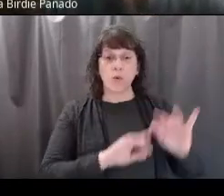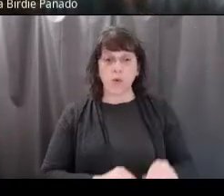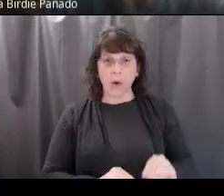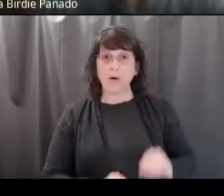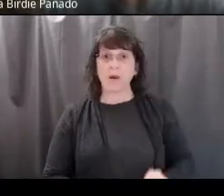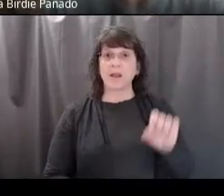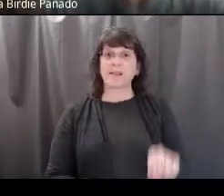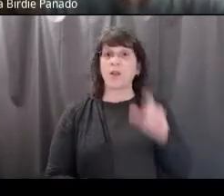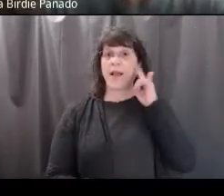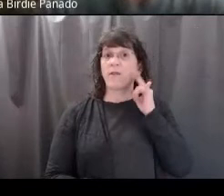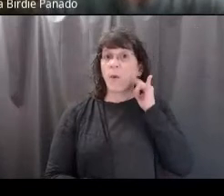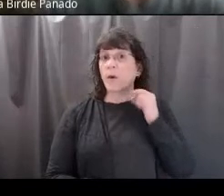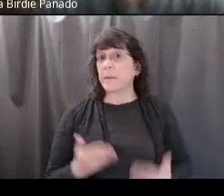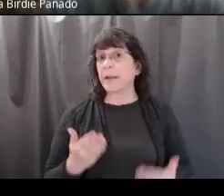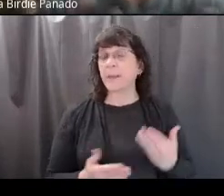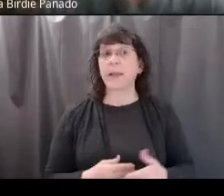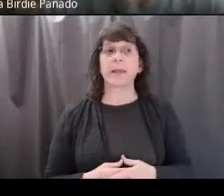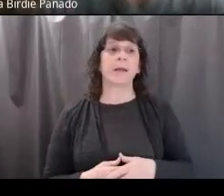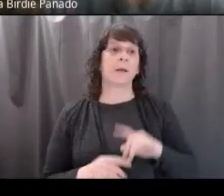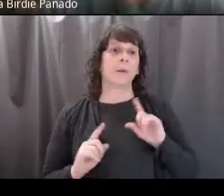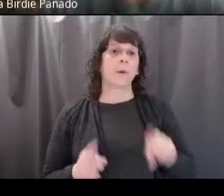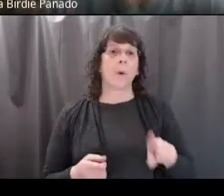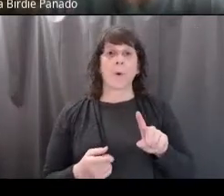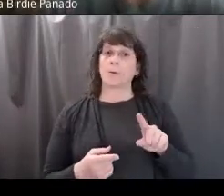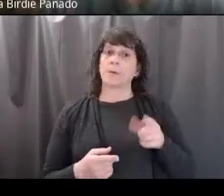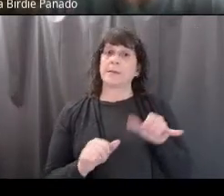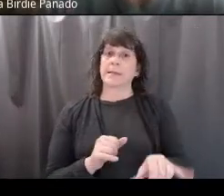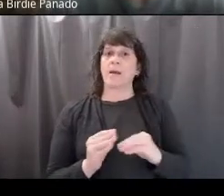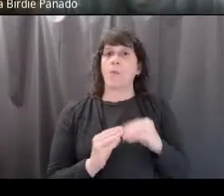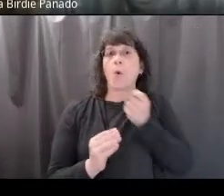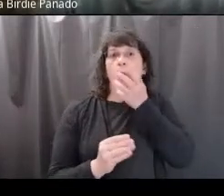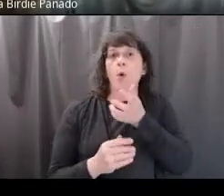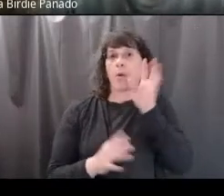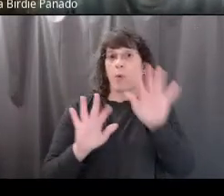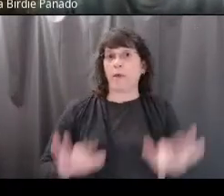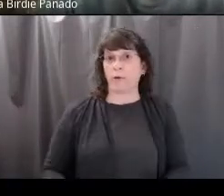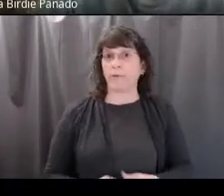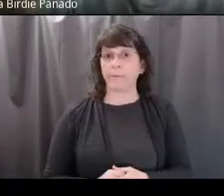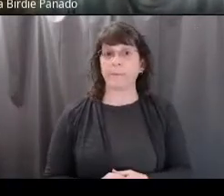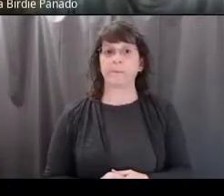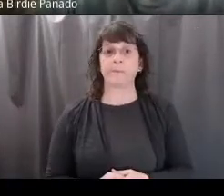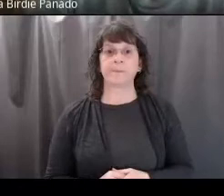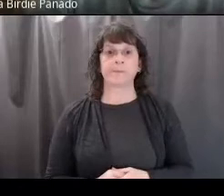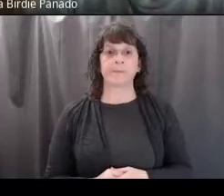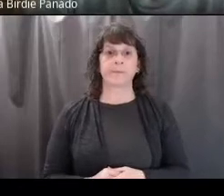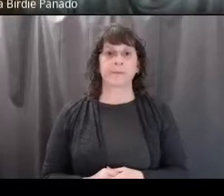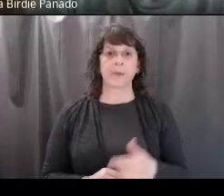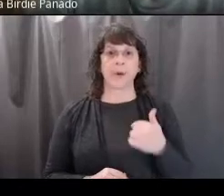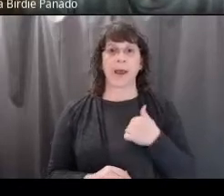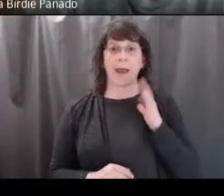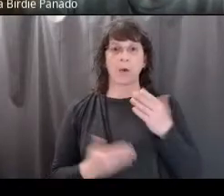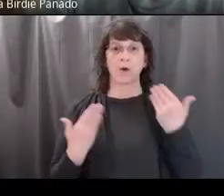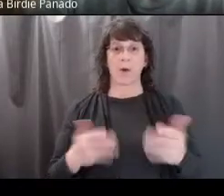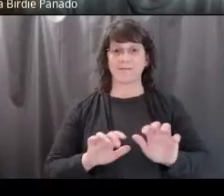to Southern California to experience warmer weather. So I am going to go ahead